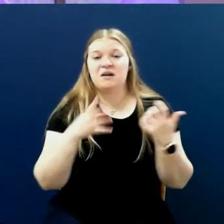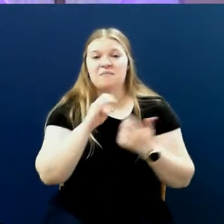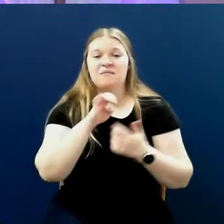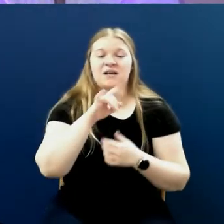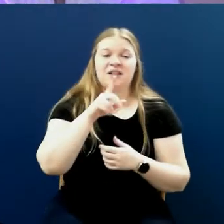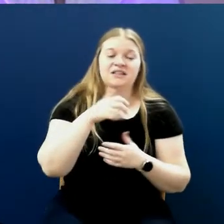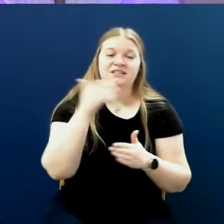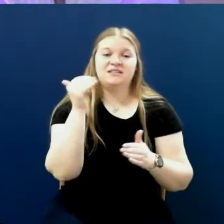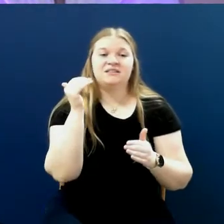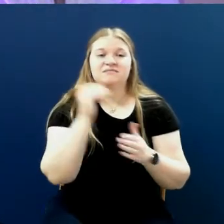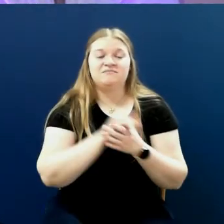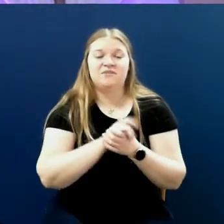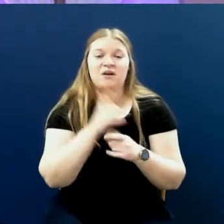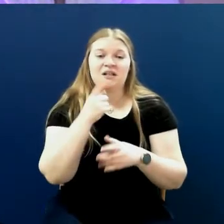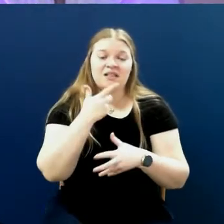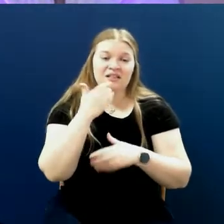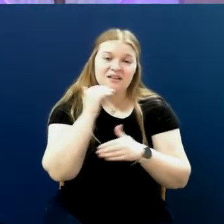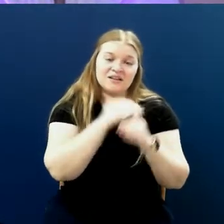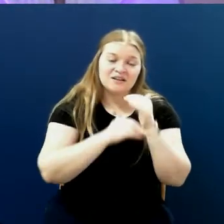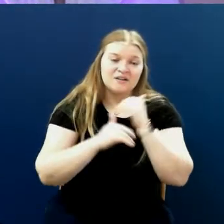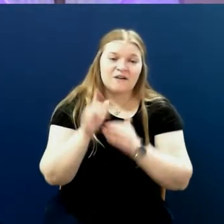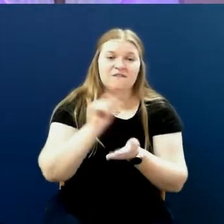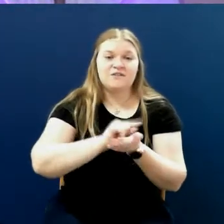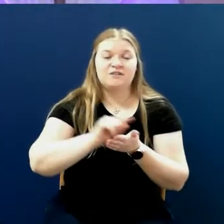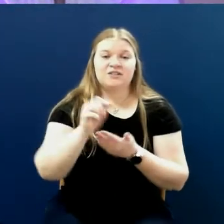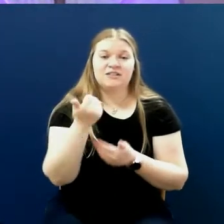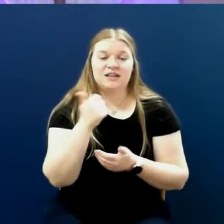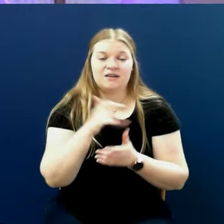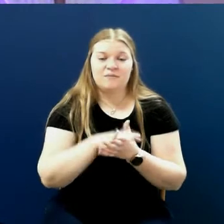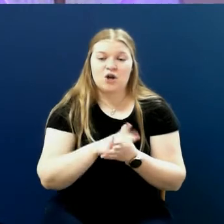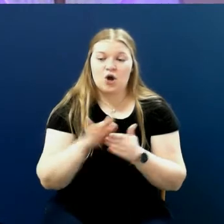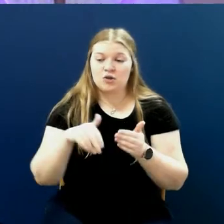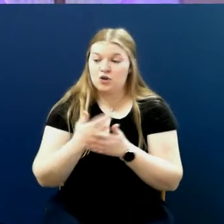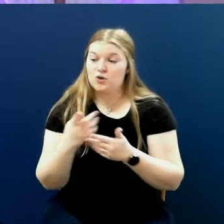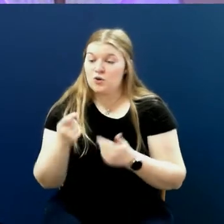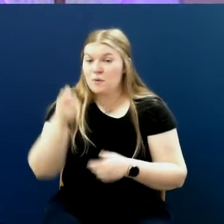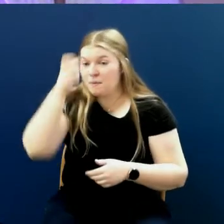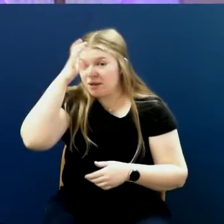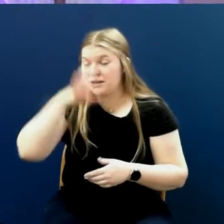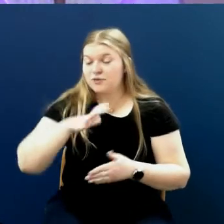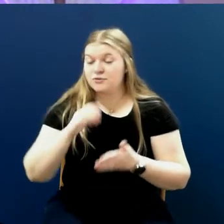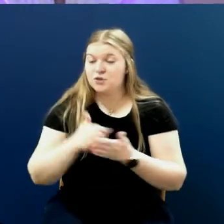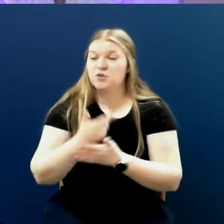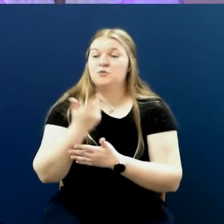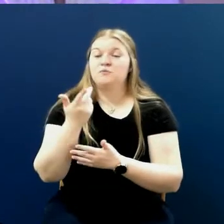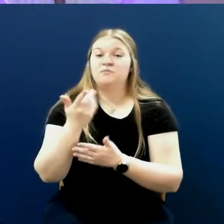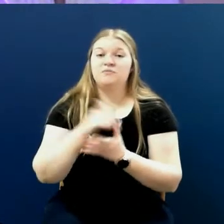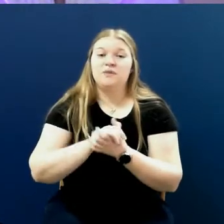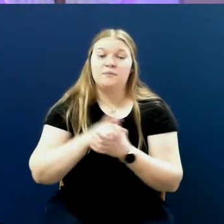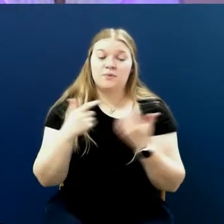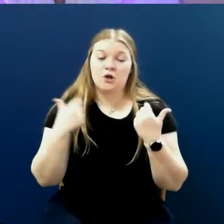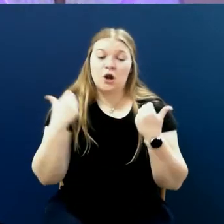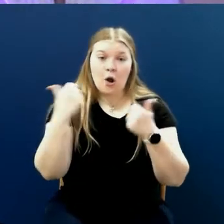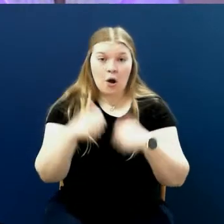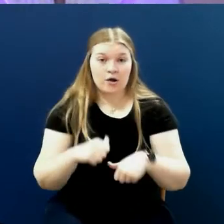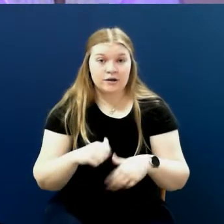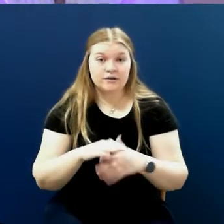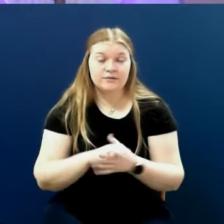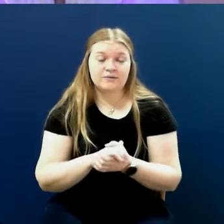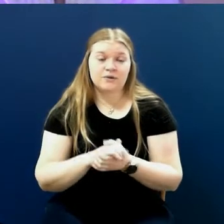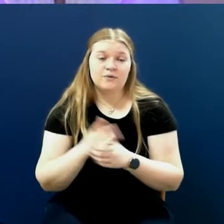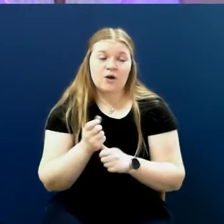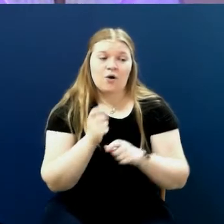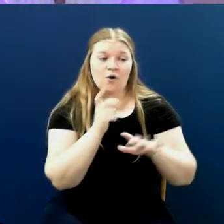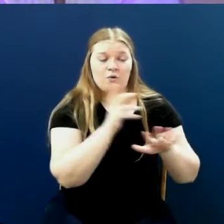lying to one another. Verse 10, and having put on the new man who is renewed in the knowledge. So put on, put away